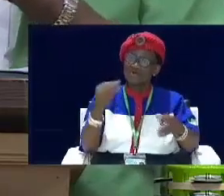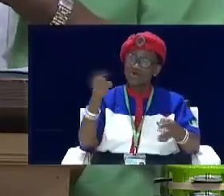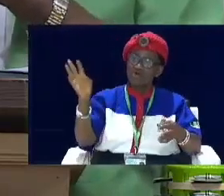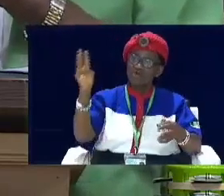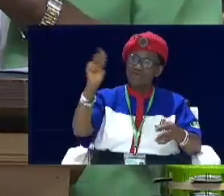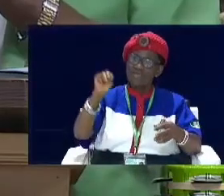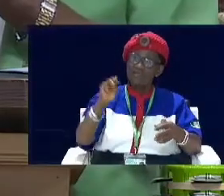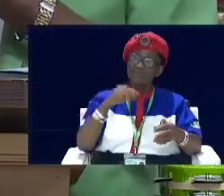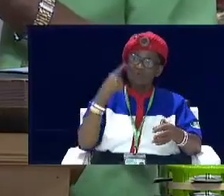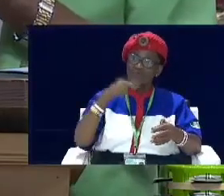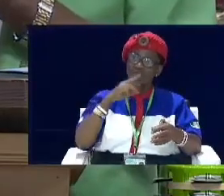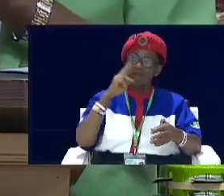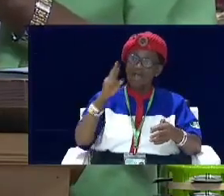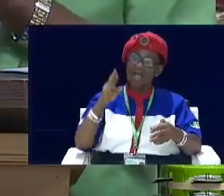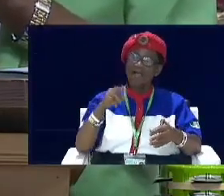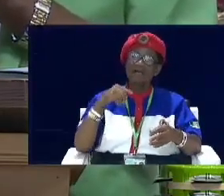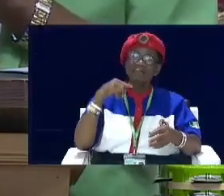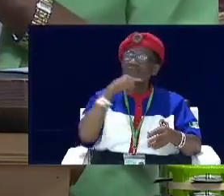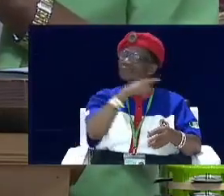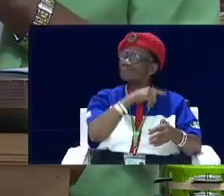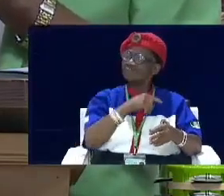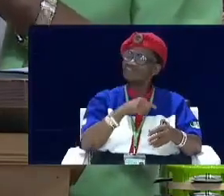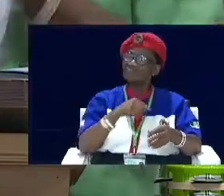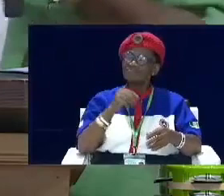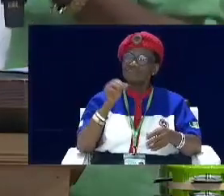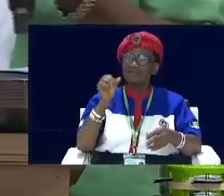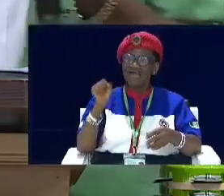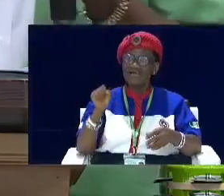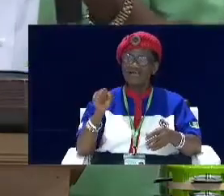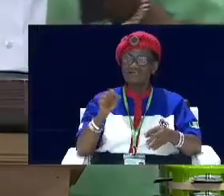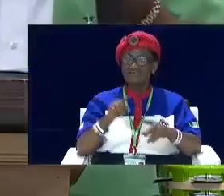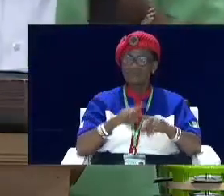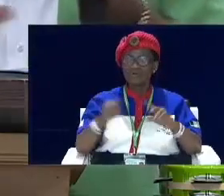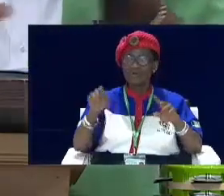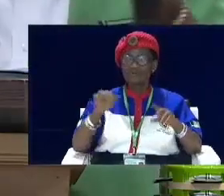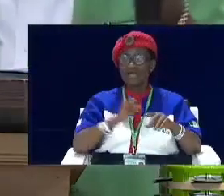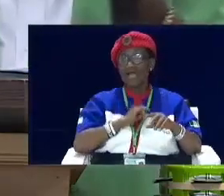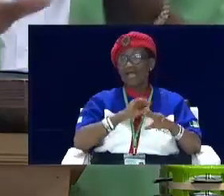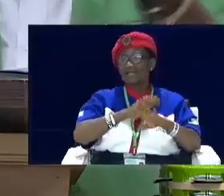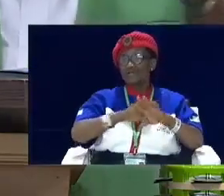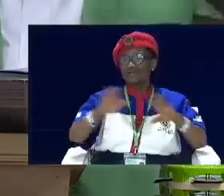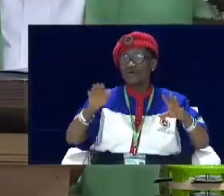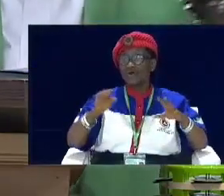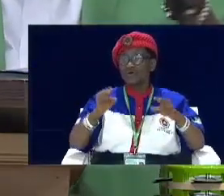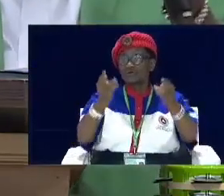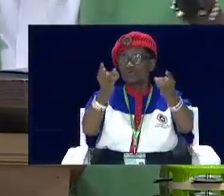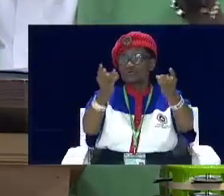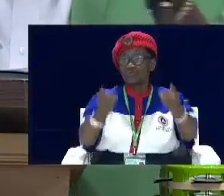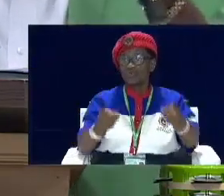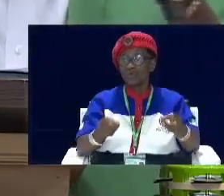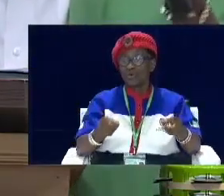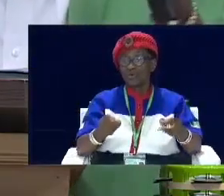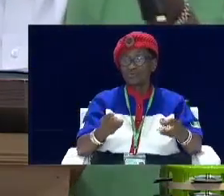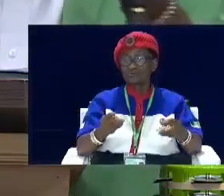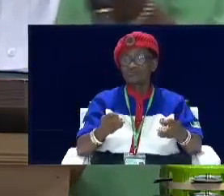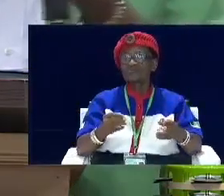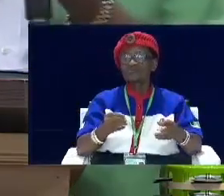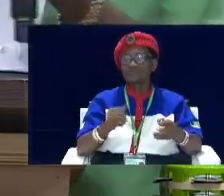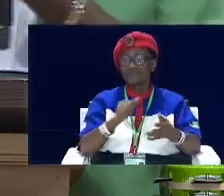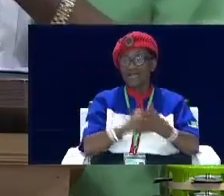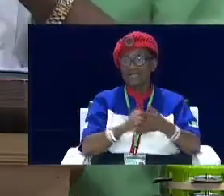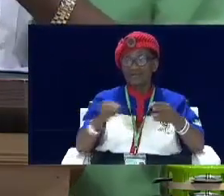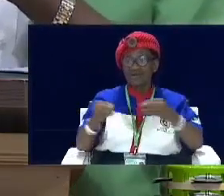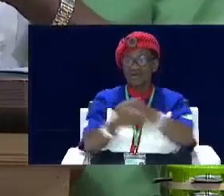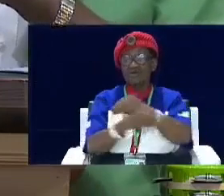opopolopo awon woli arebije ni nbe o. But I don't want that office. I'm satisfied with being a pastor. Sugbon